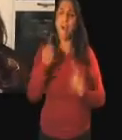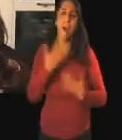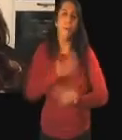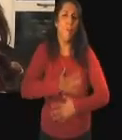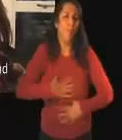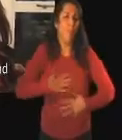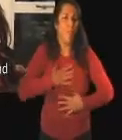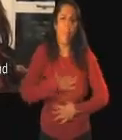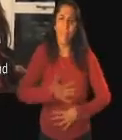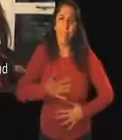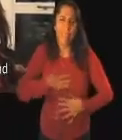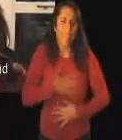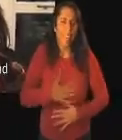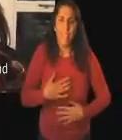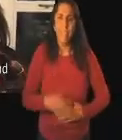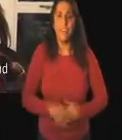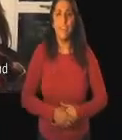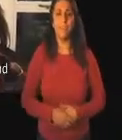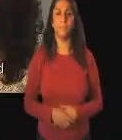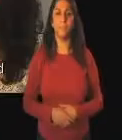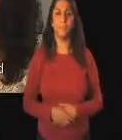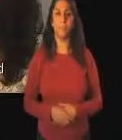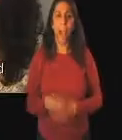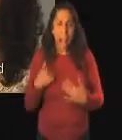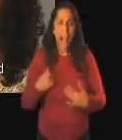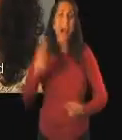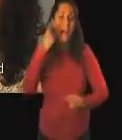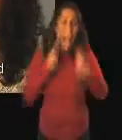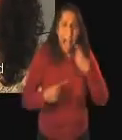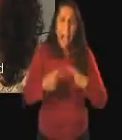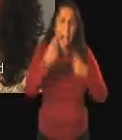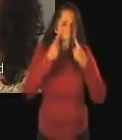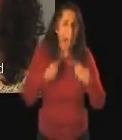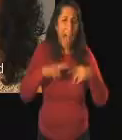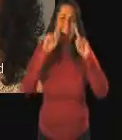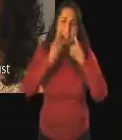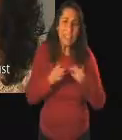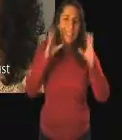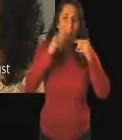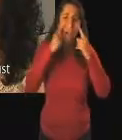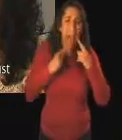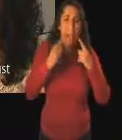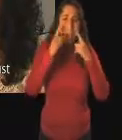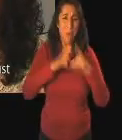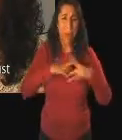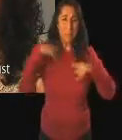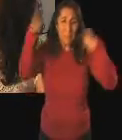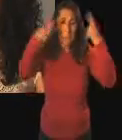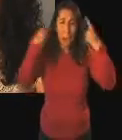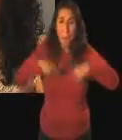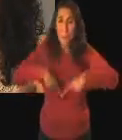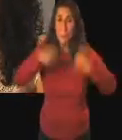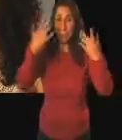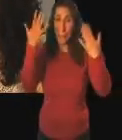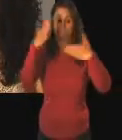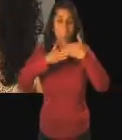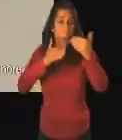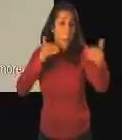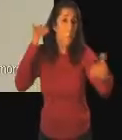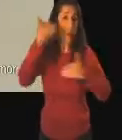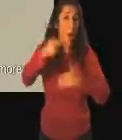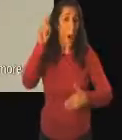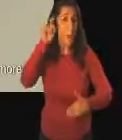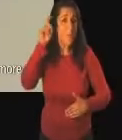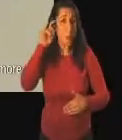on because it was incredibly emotional. I actually cried on the day and I couldn't stop crying because it just sounded so different.